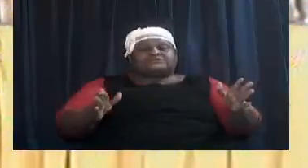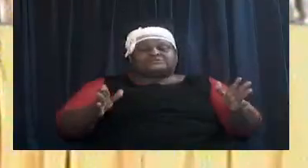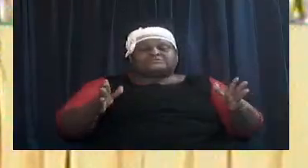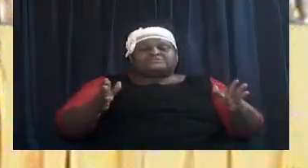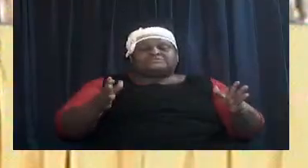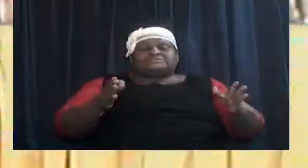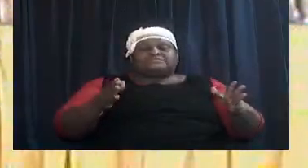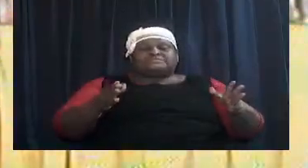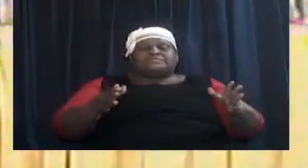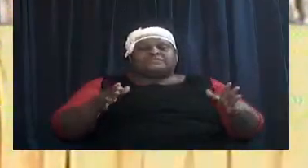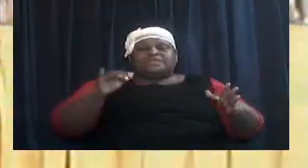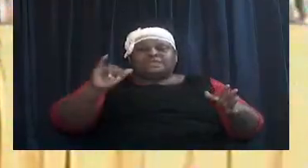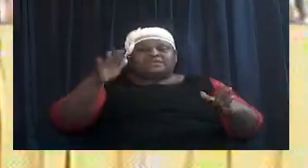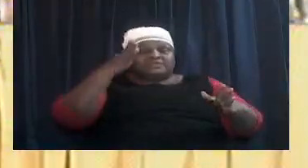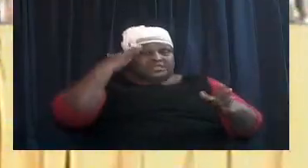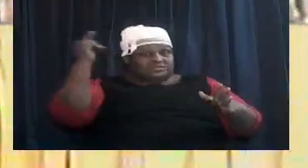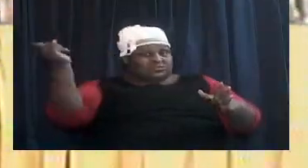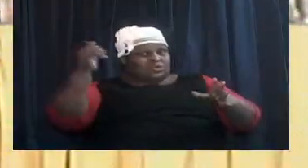Hallelujah. And that's why